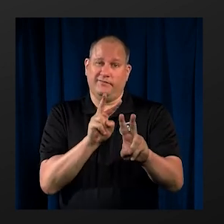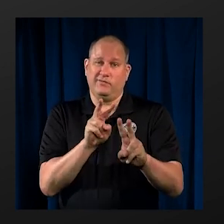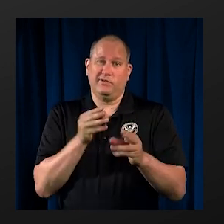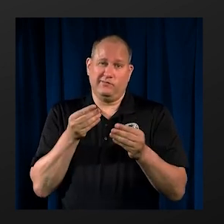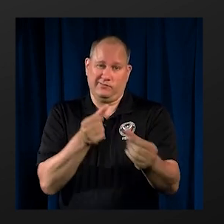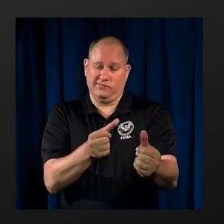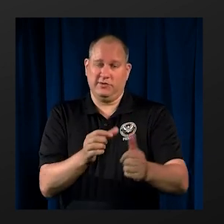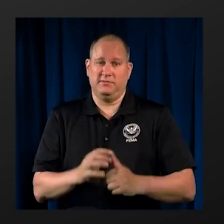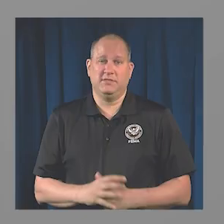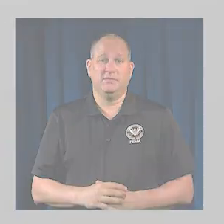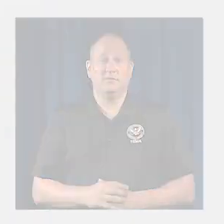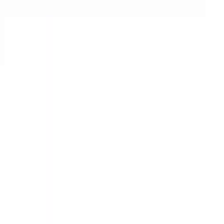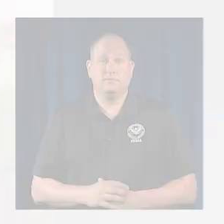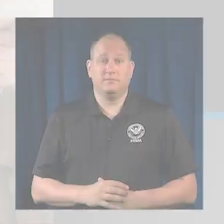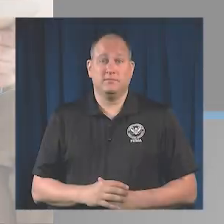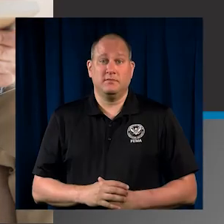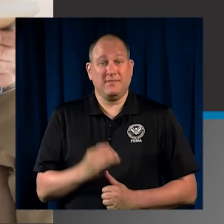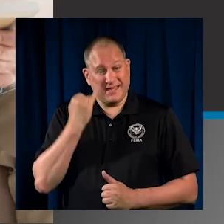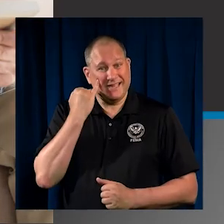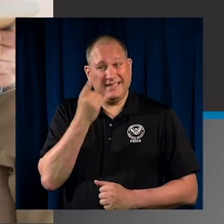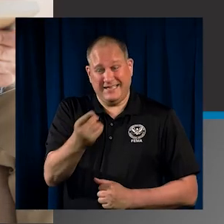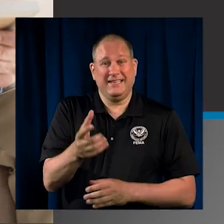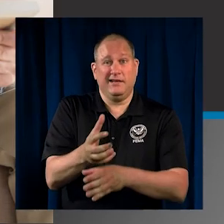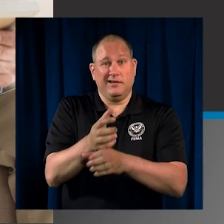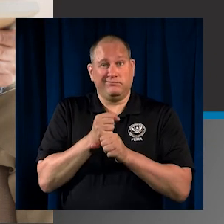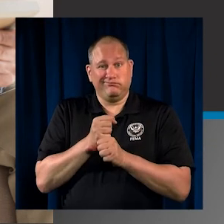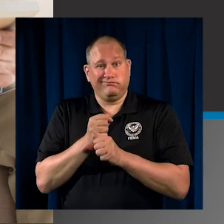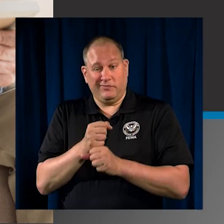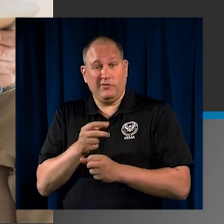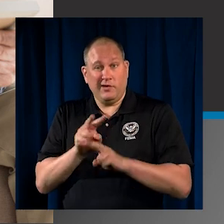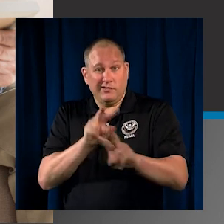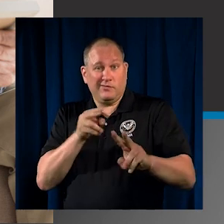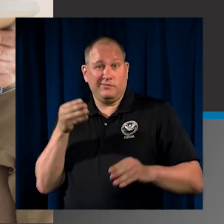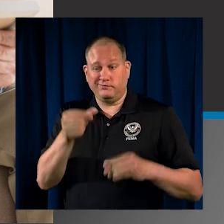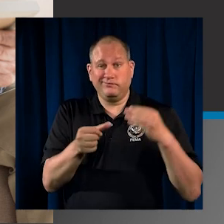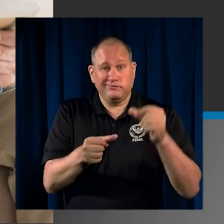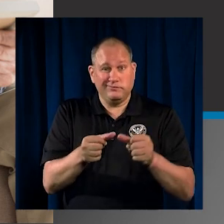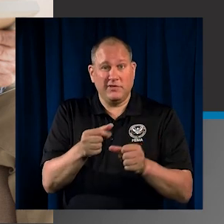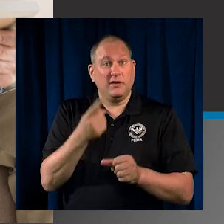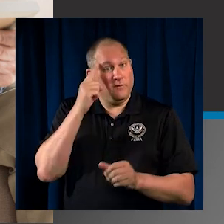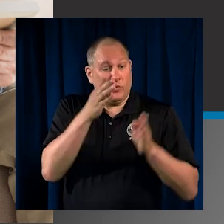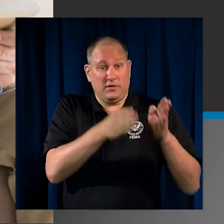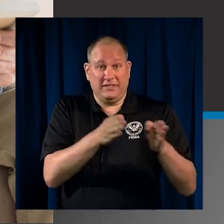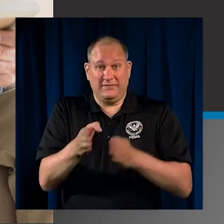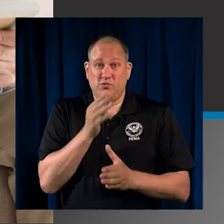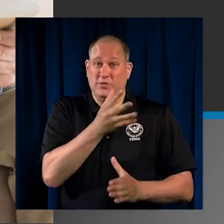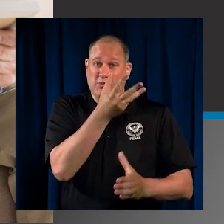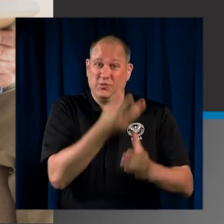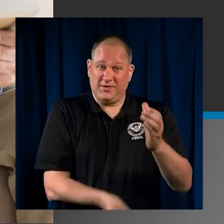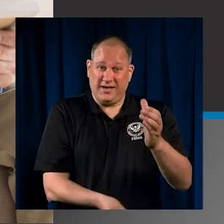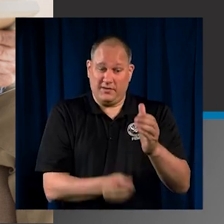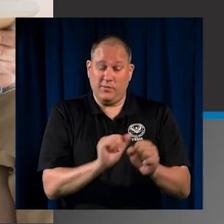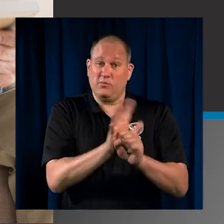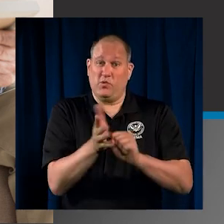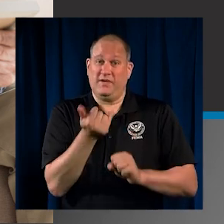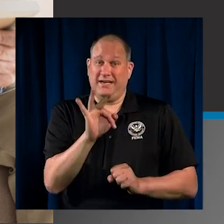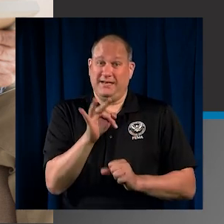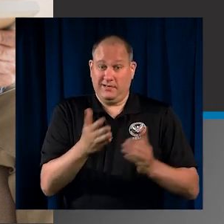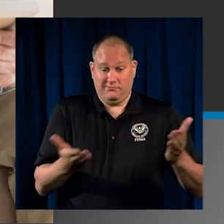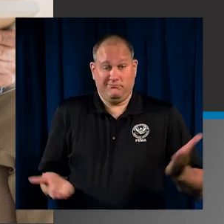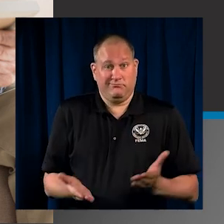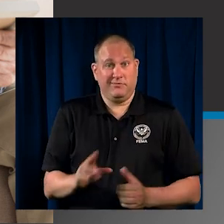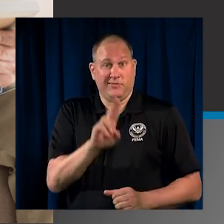COVID-19 related funeral expenses. If you incurred funeral expenses for an individual who died from COVID-19 in the